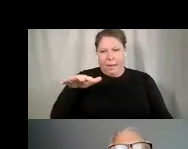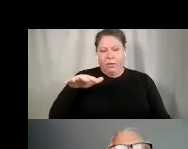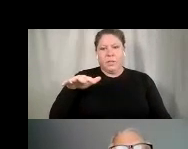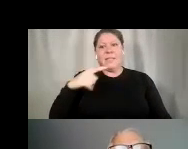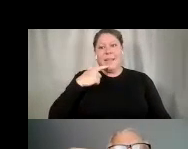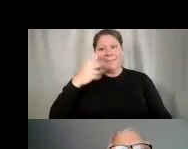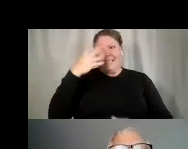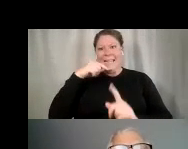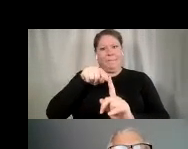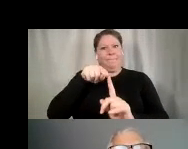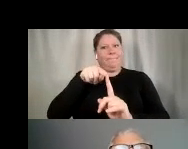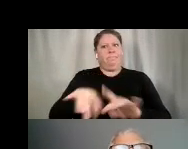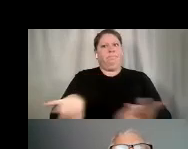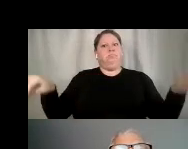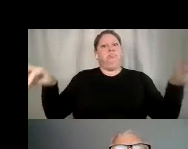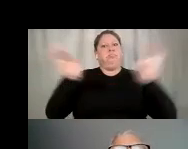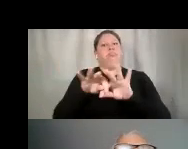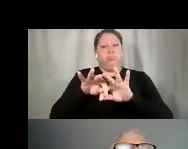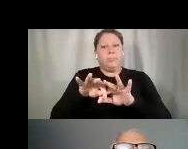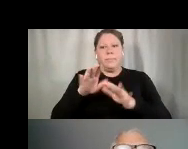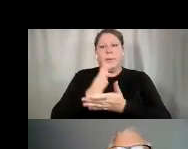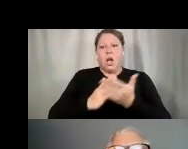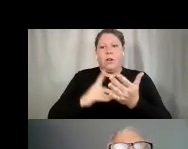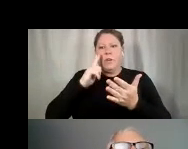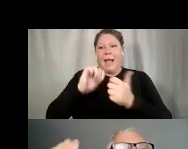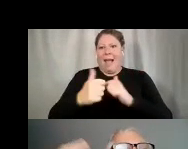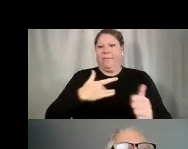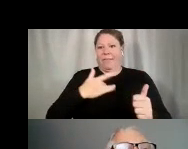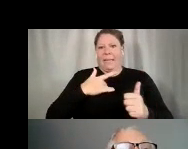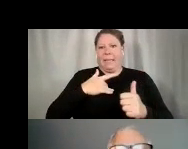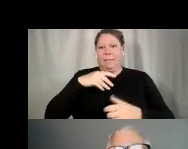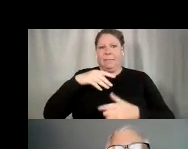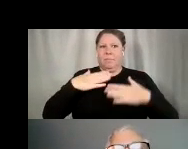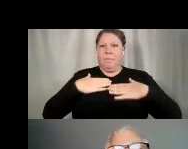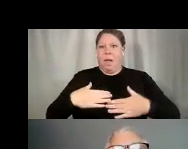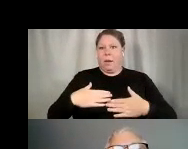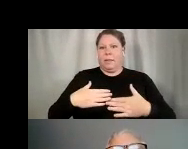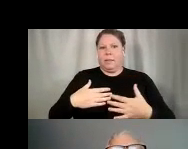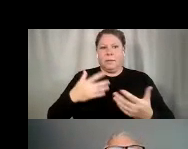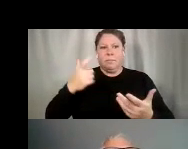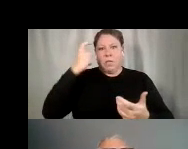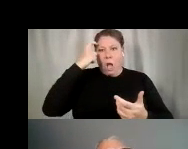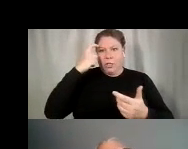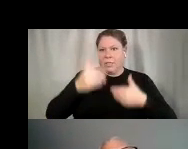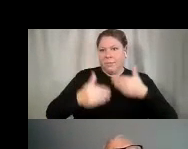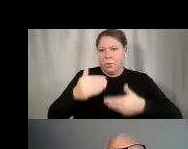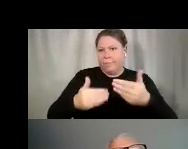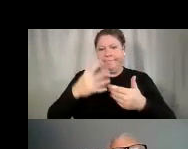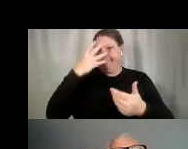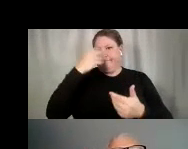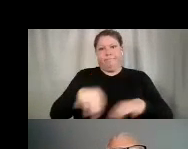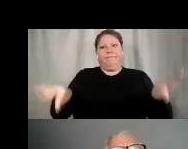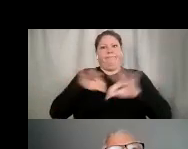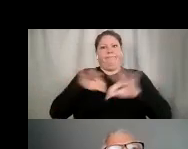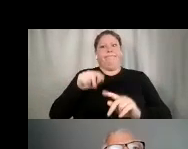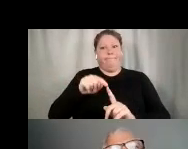sleep is a critical element for how we feel in our bodies and our cognitive processes. So